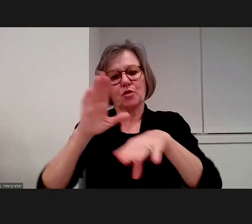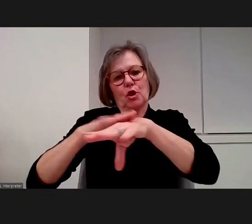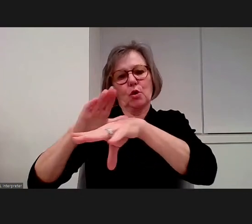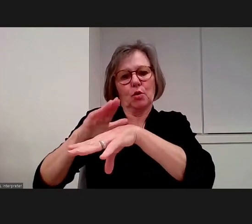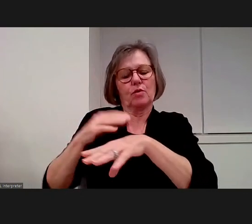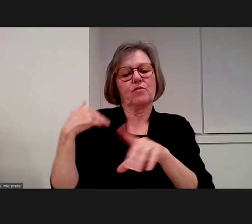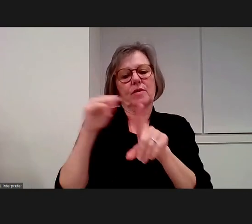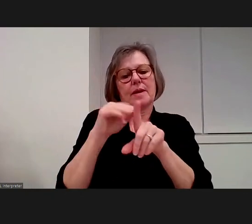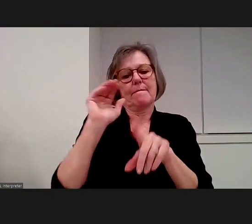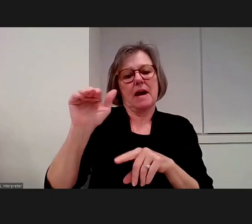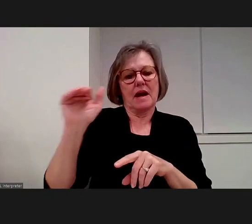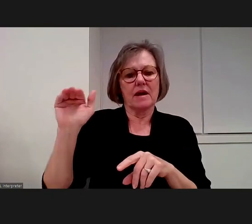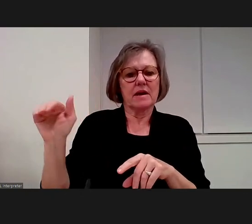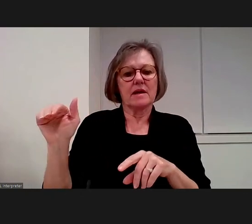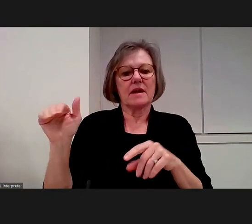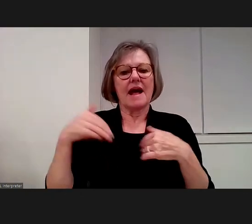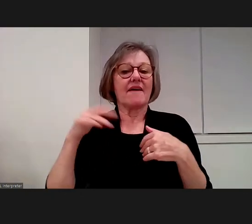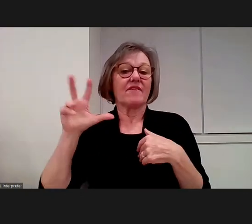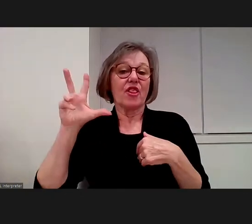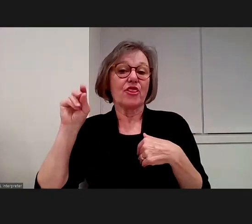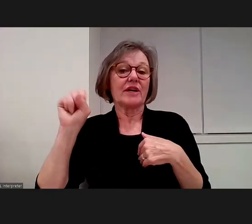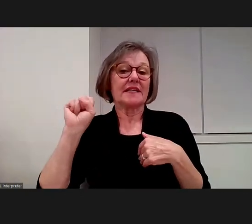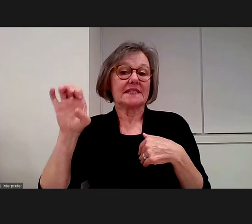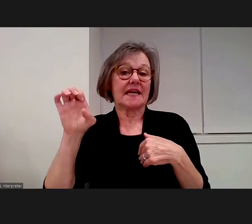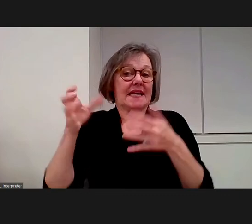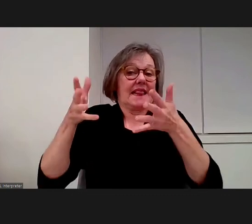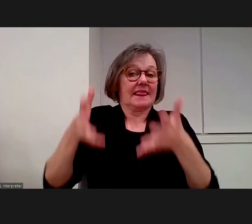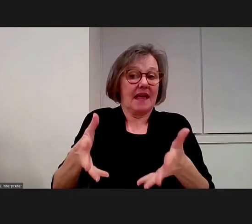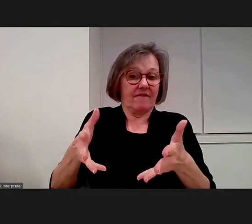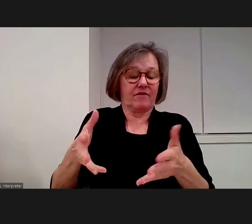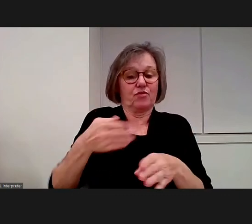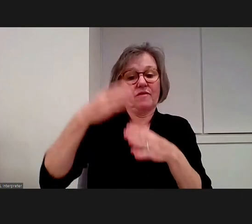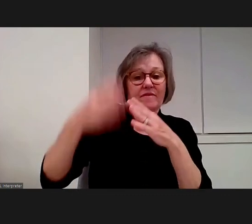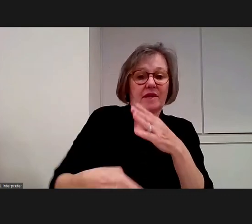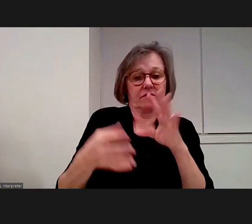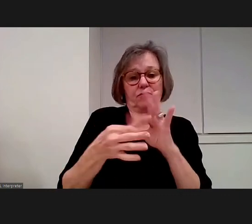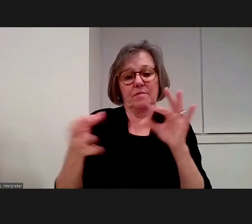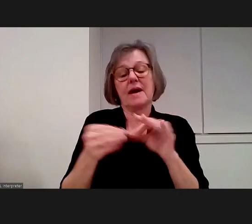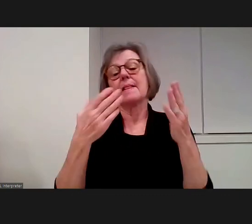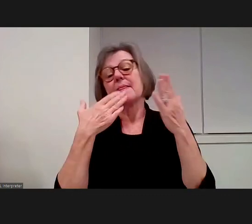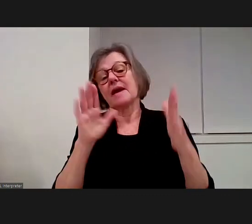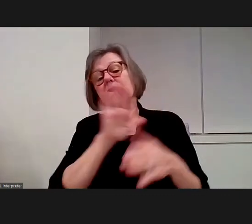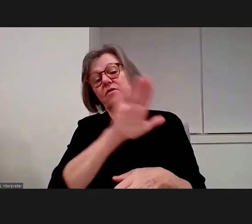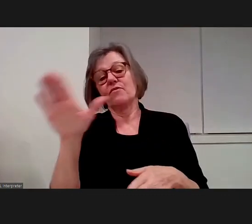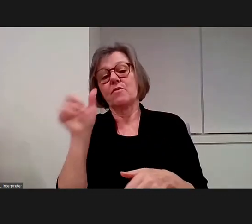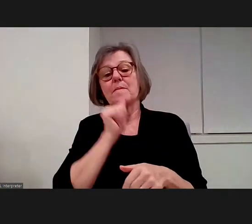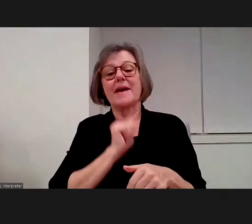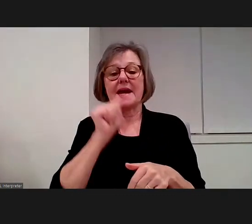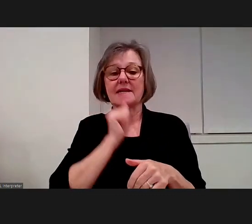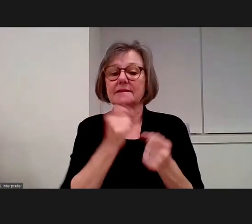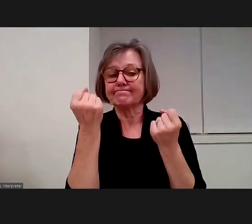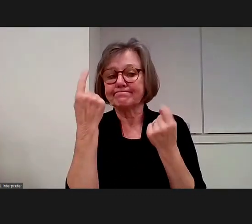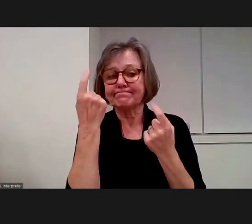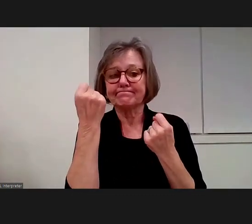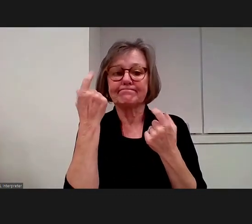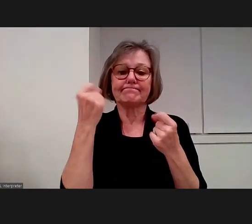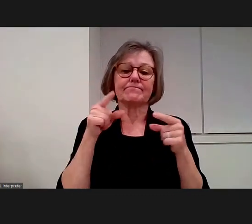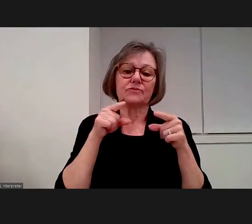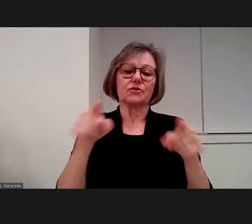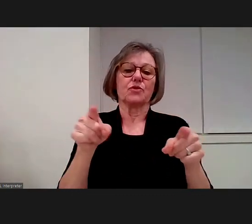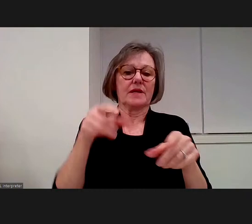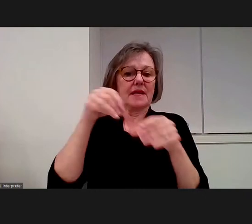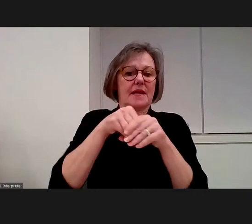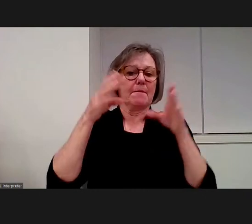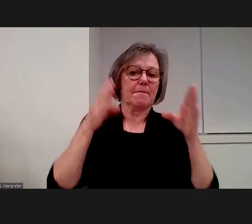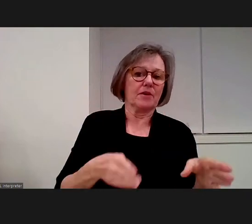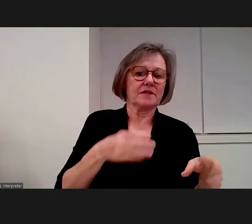remind you that you have 30 seconds to conclude your remarks. Thank you for your patience and understanding throughout this in-person